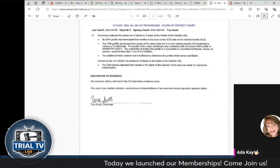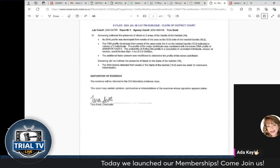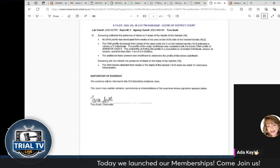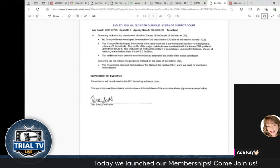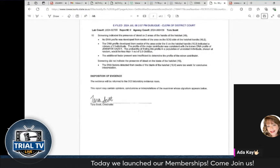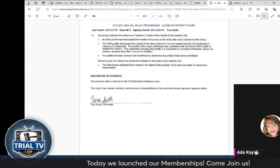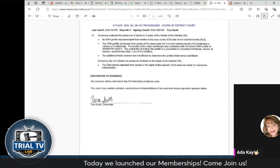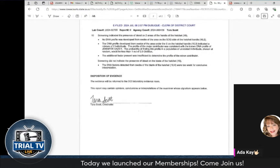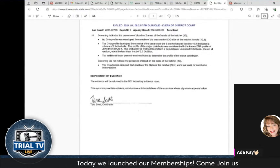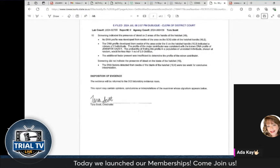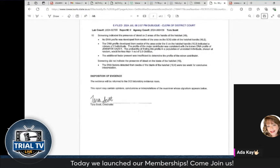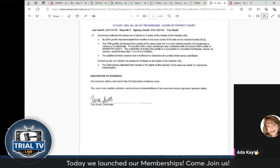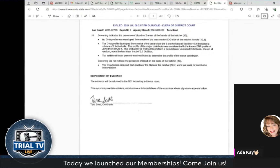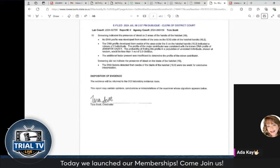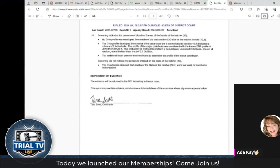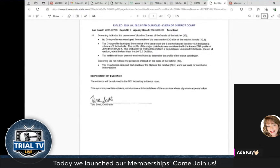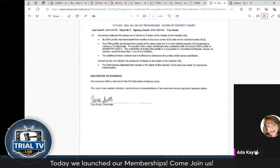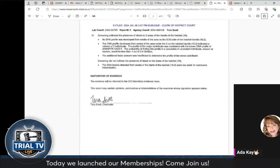No.